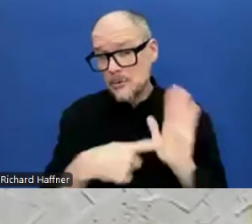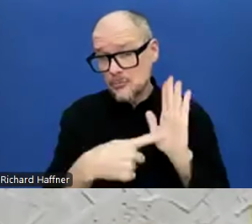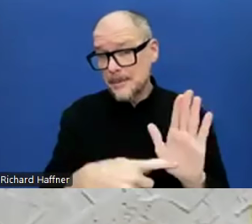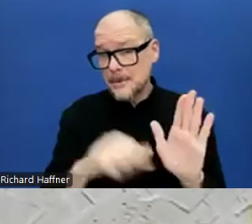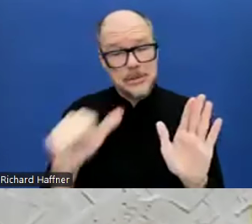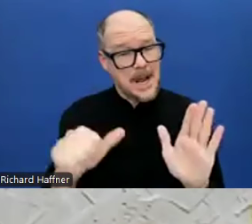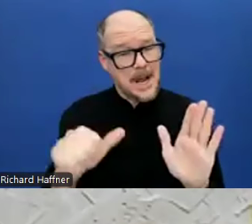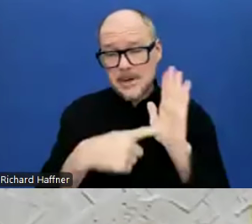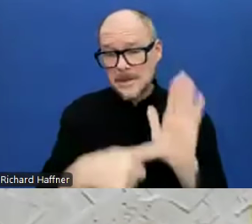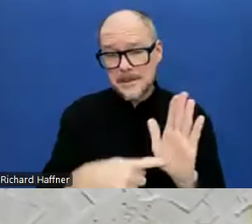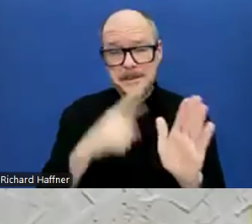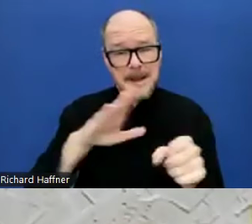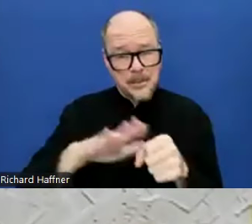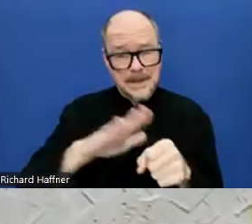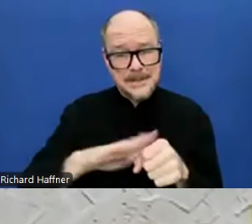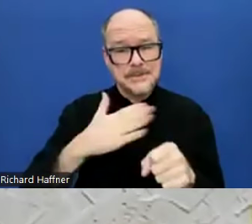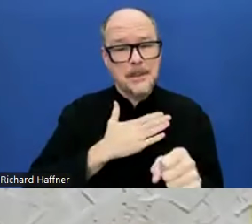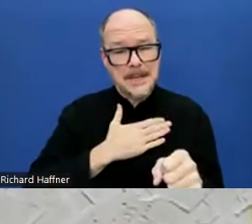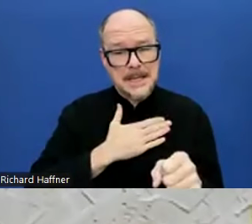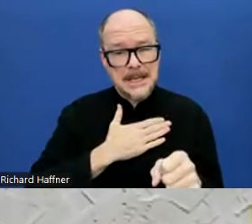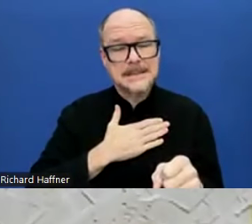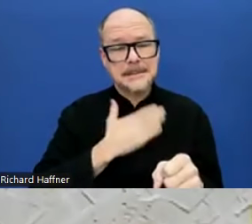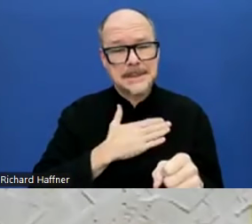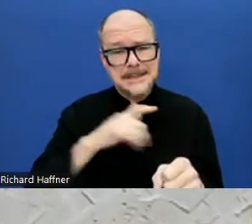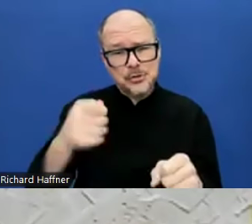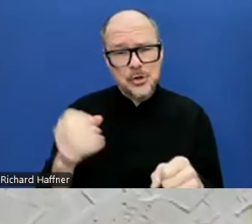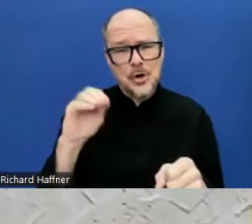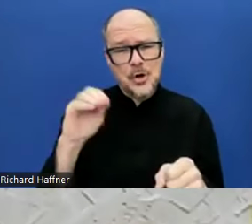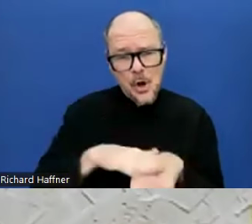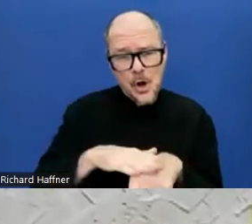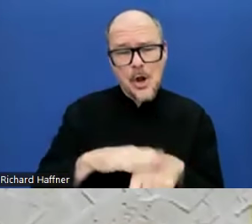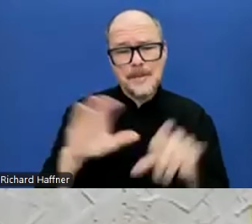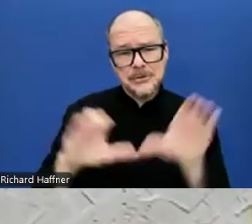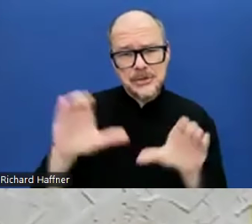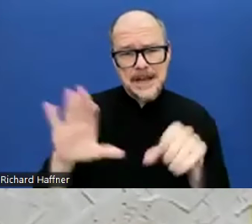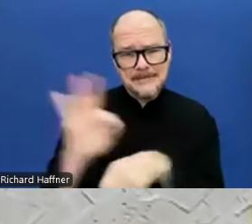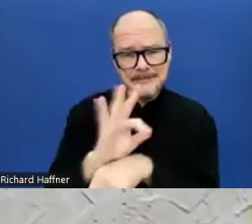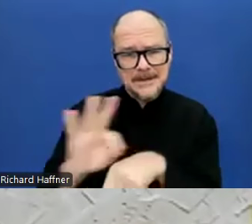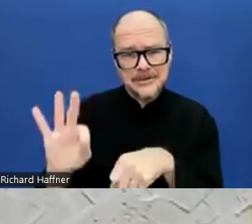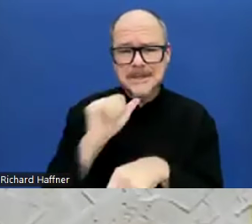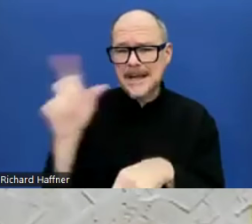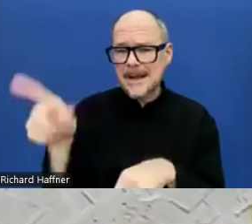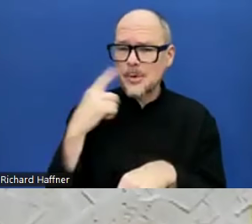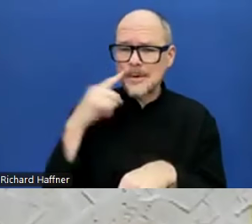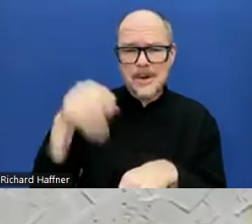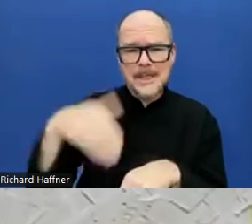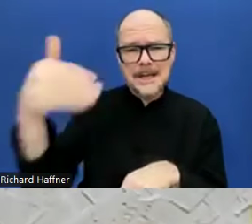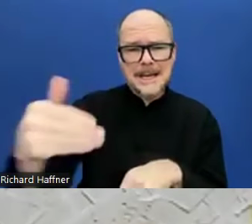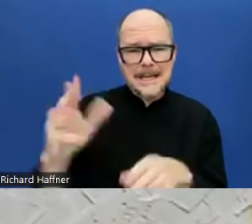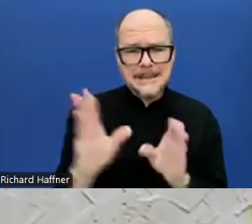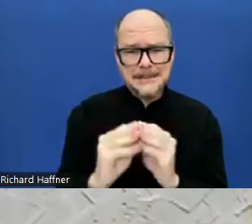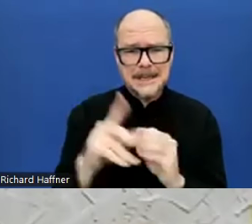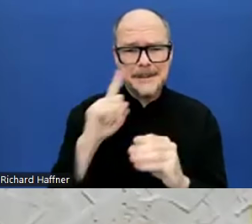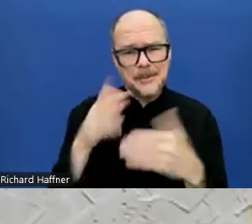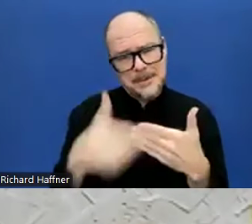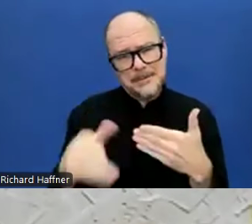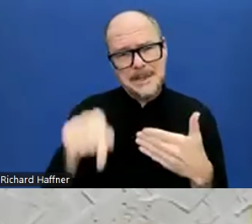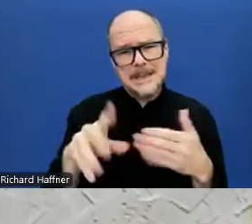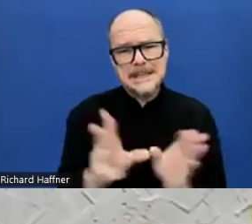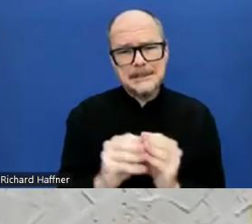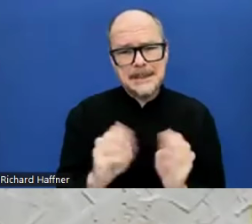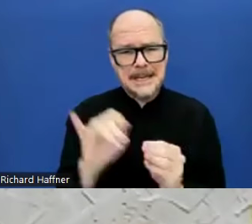them adequately. So please, please enable the chat function, not just for next meeting, but at least for the remainder of this meeting, if at